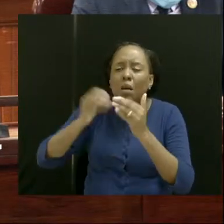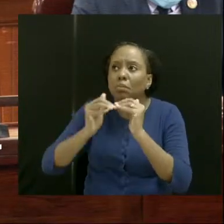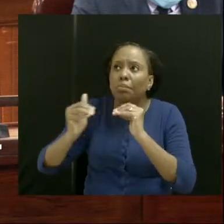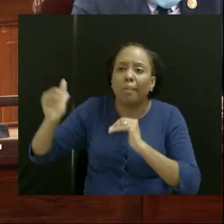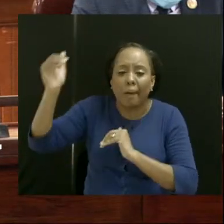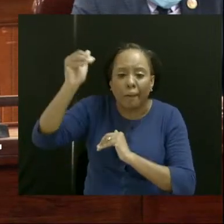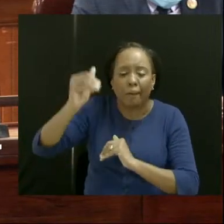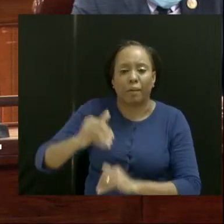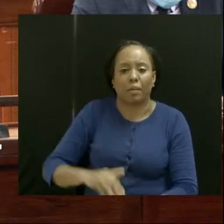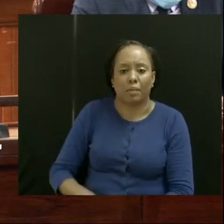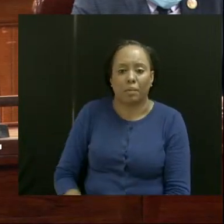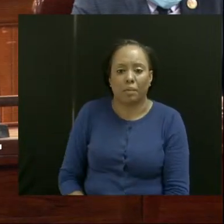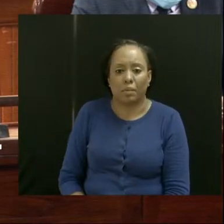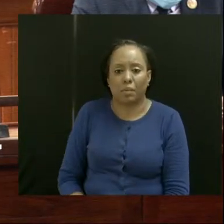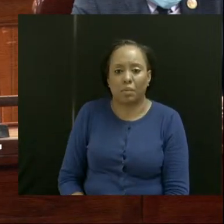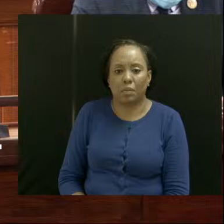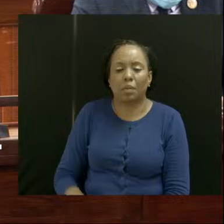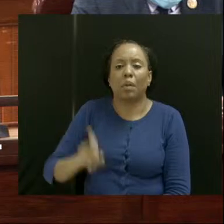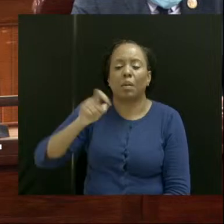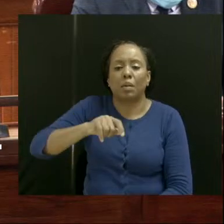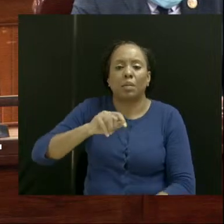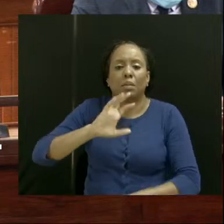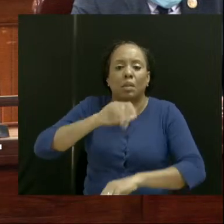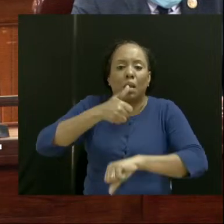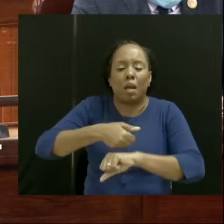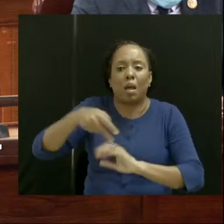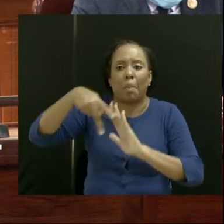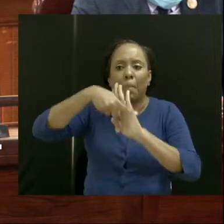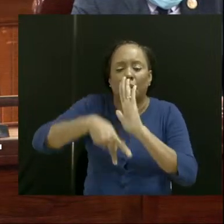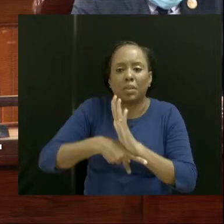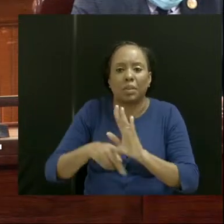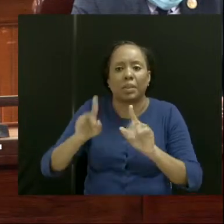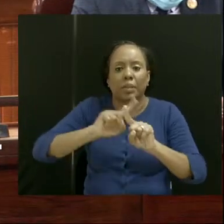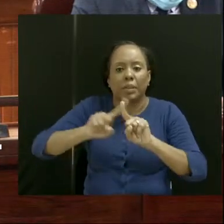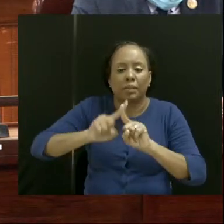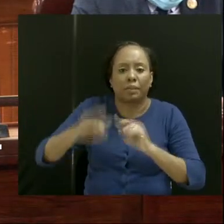Import substitution policy and initiatives.